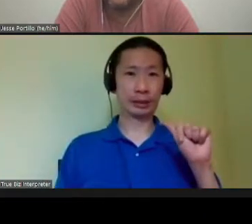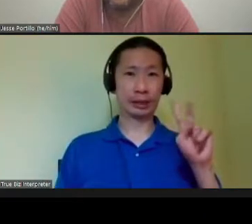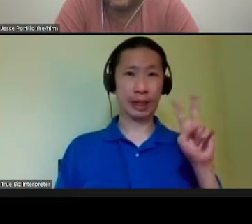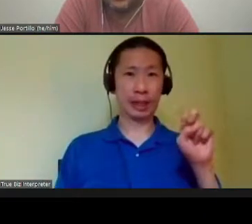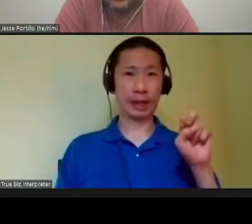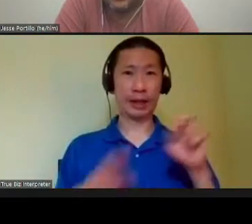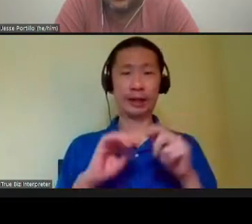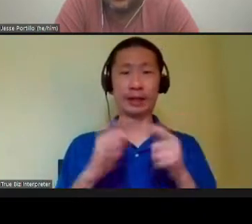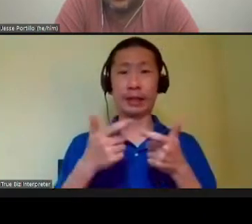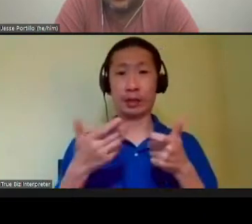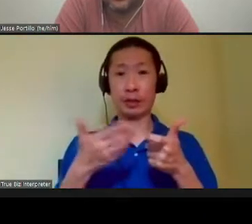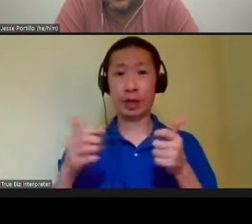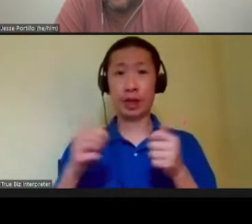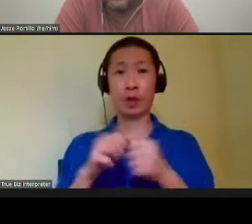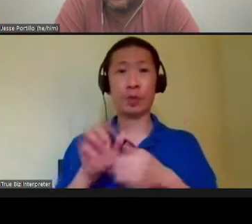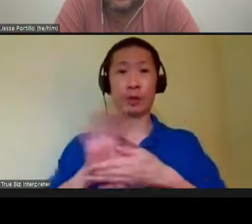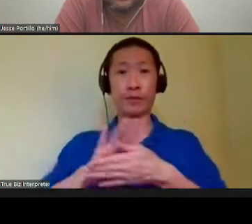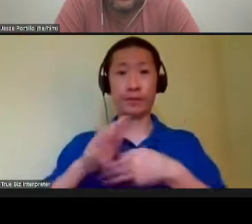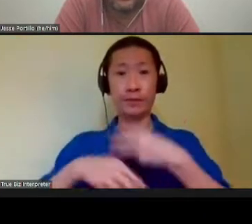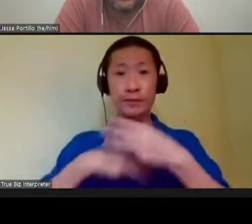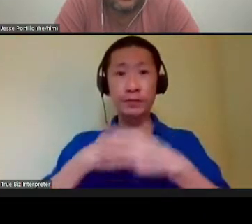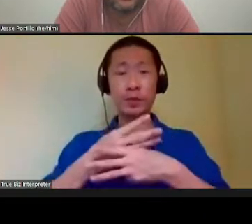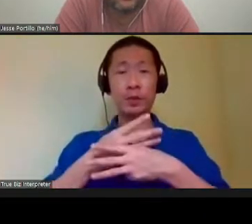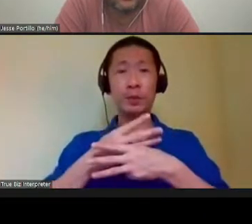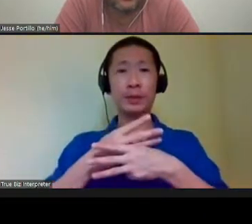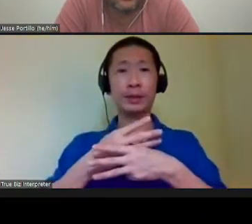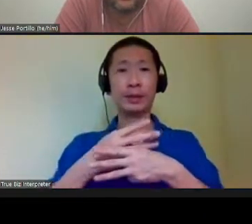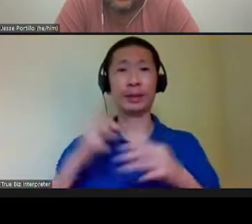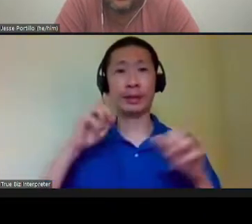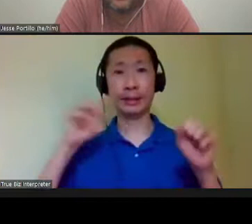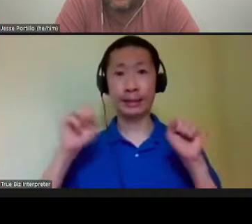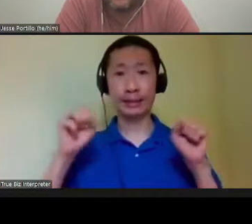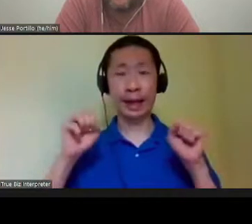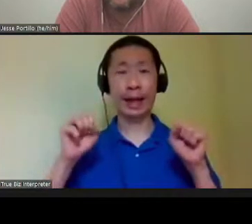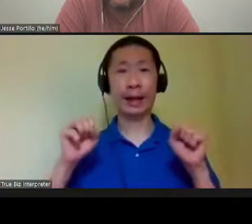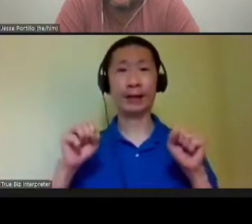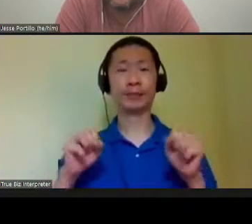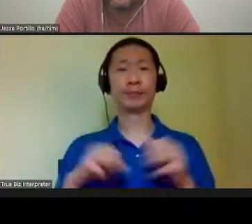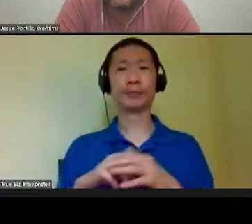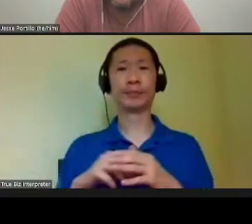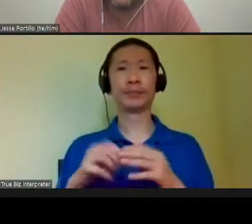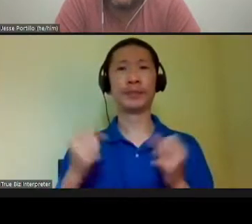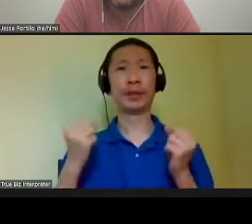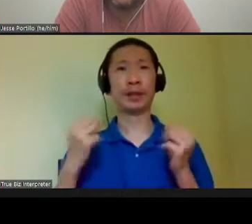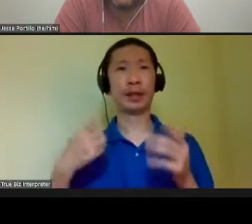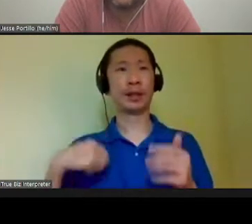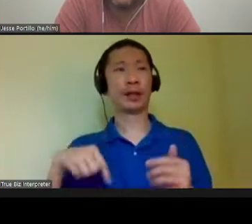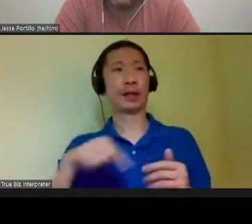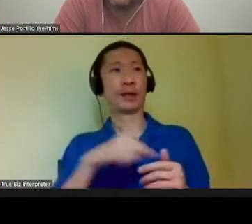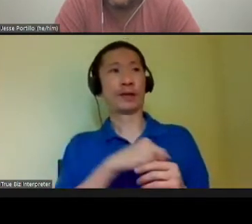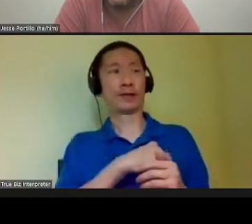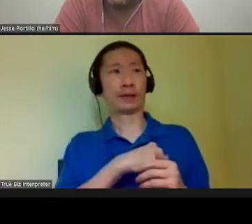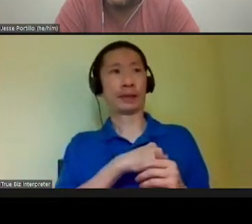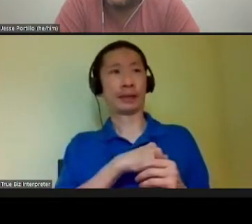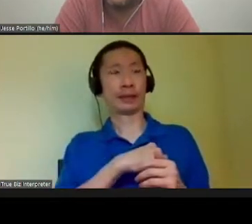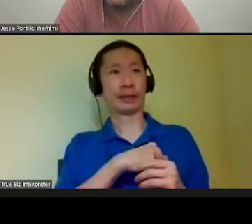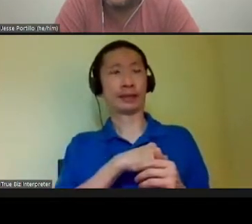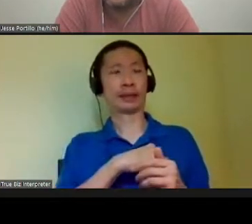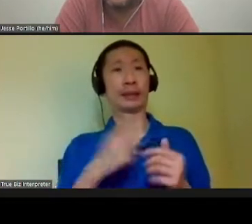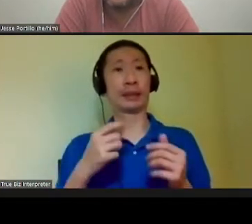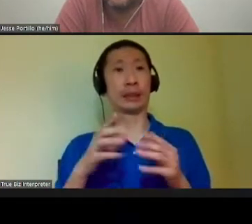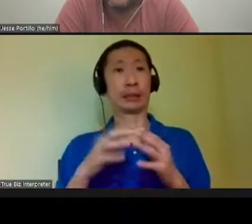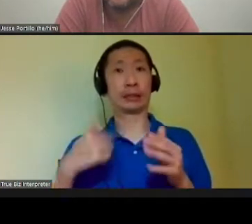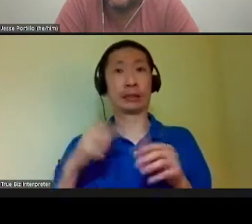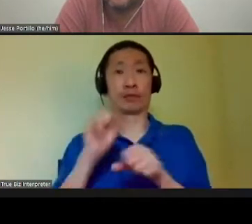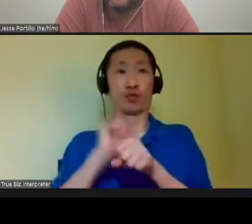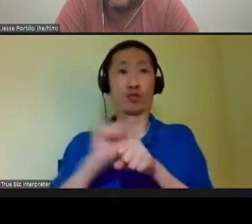the video world and the sound and the lighting world, that I know that a lot of us throughout the field have been working very hard